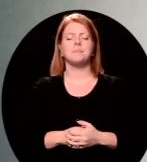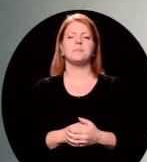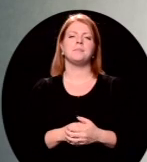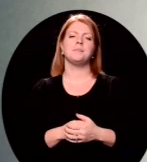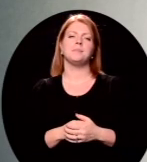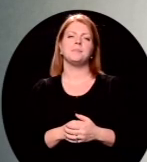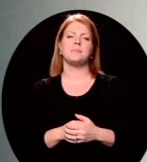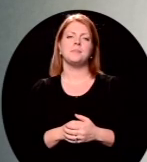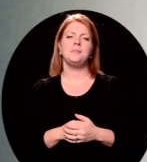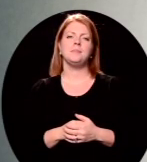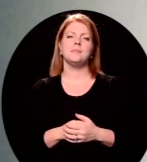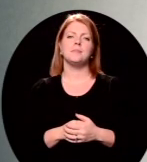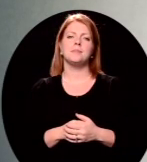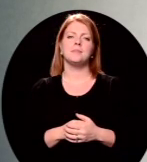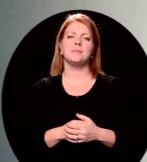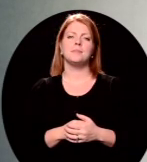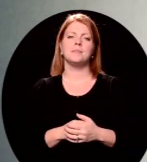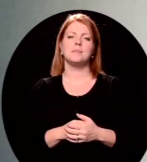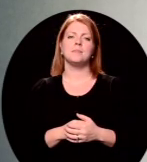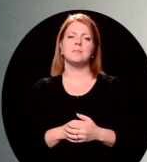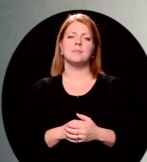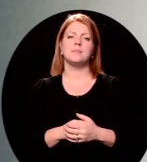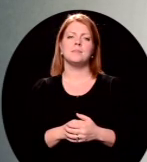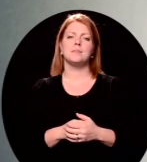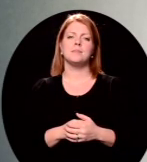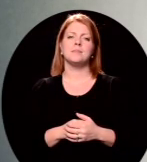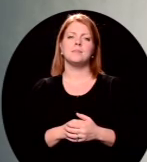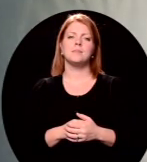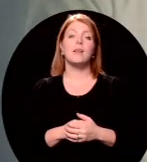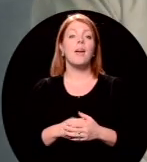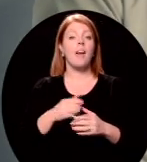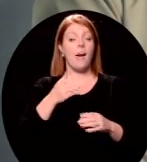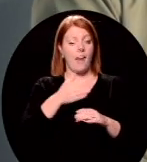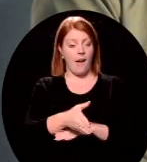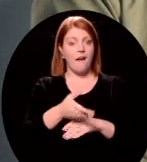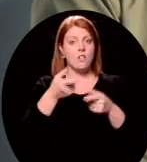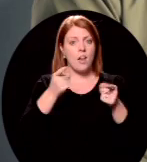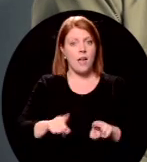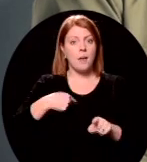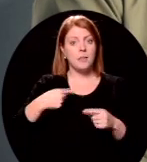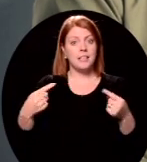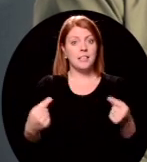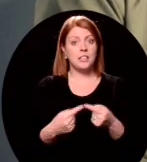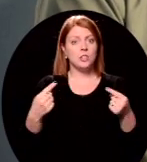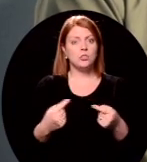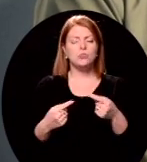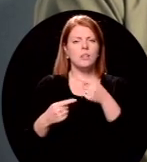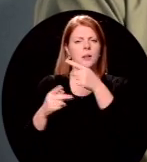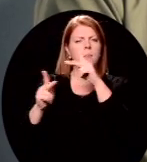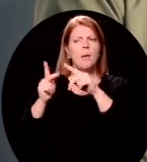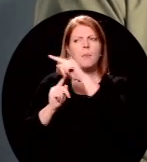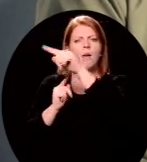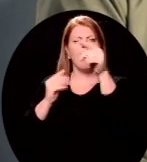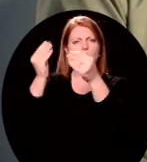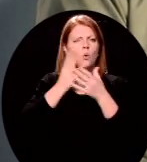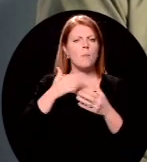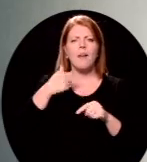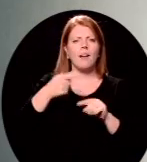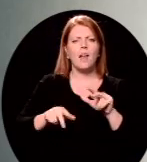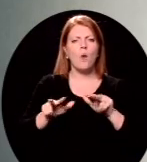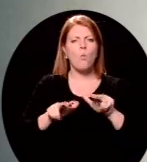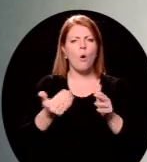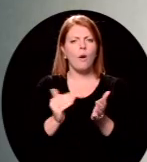things from a different perspective. Different perspective. Right after my injury, they told me that I may never walk